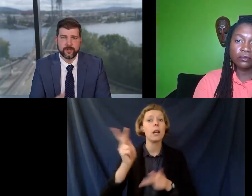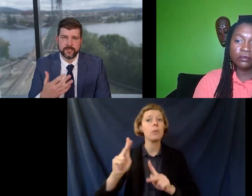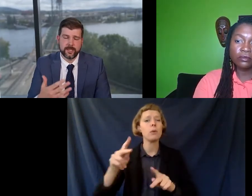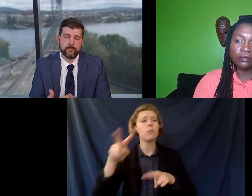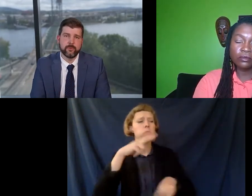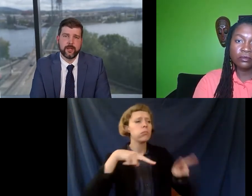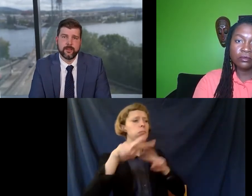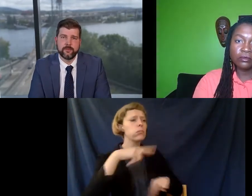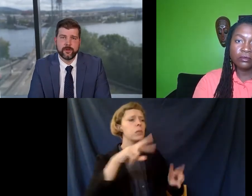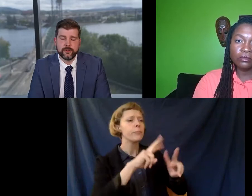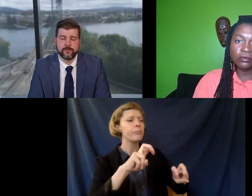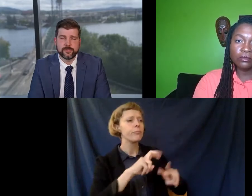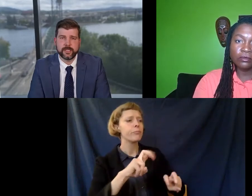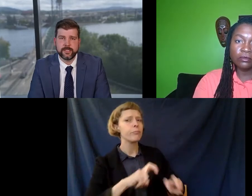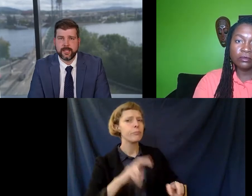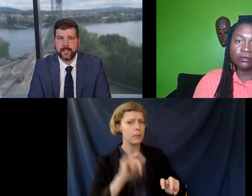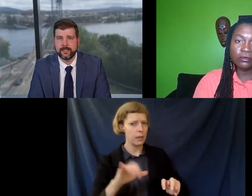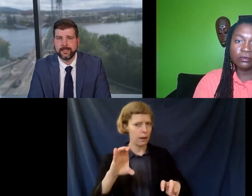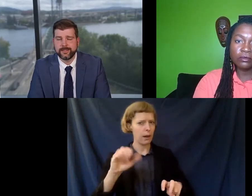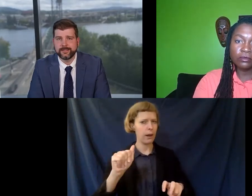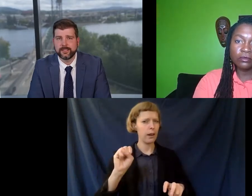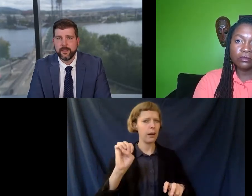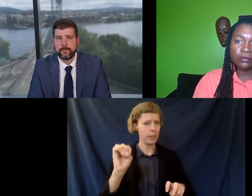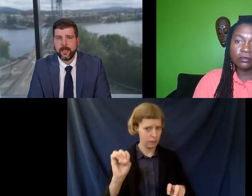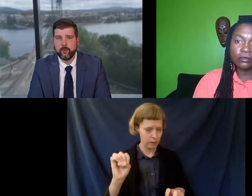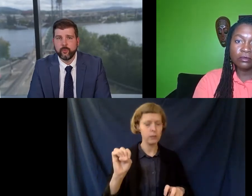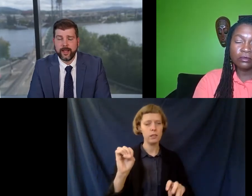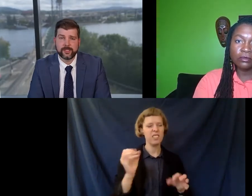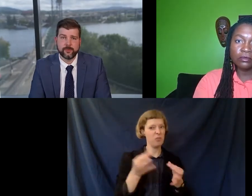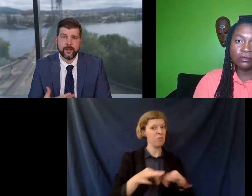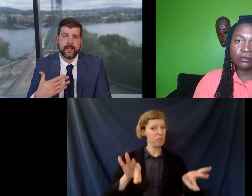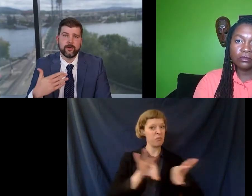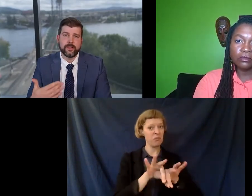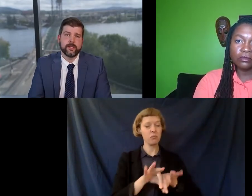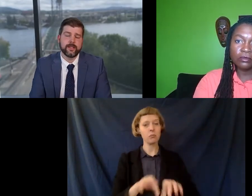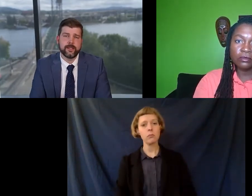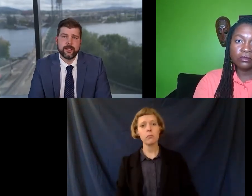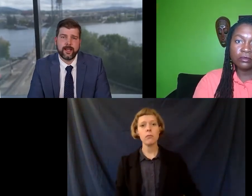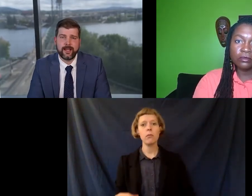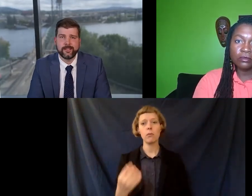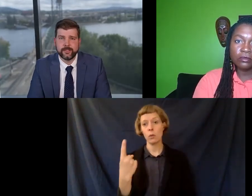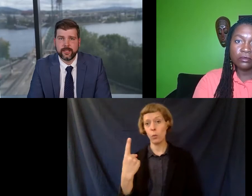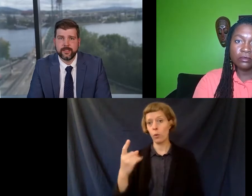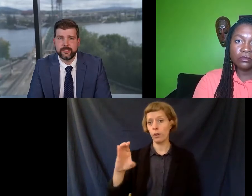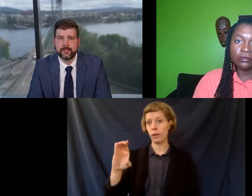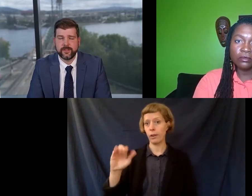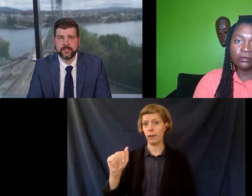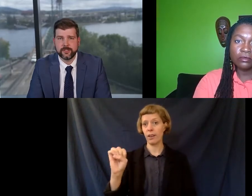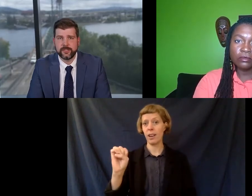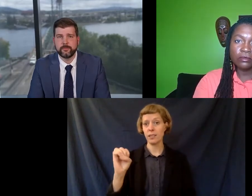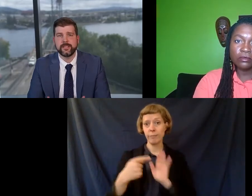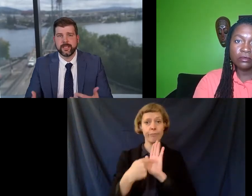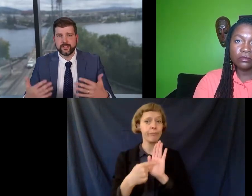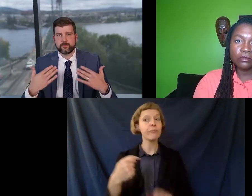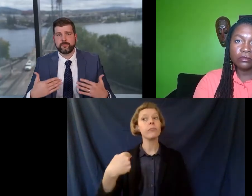so, for example, the very first case I had like this, I actually went out and hired a defense